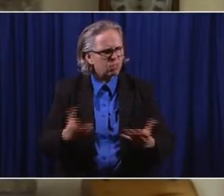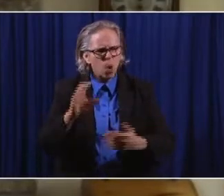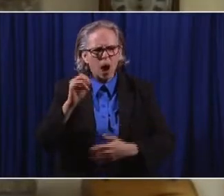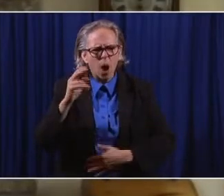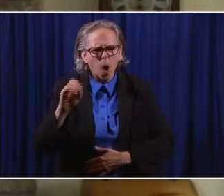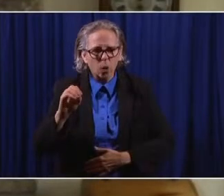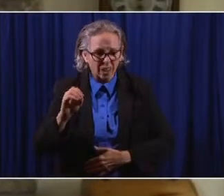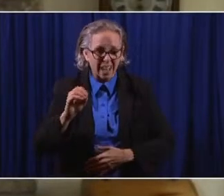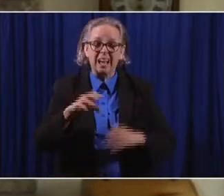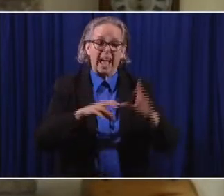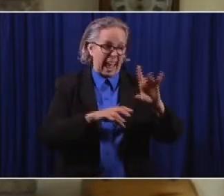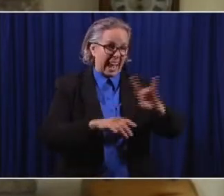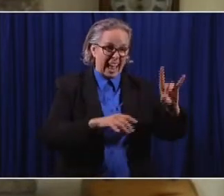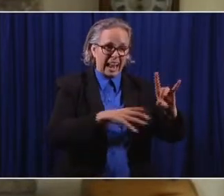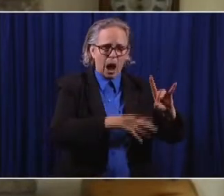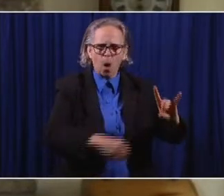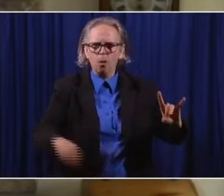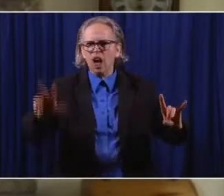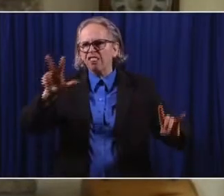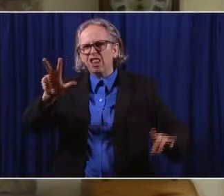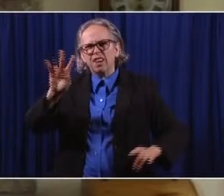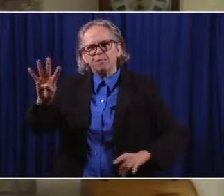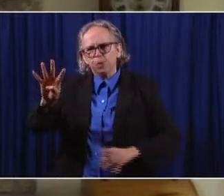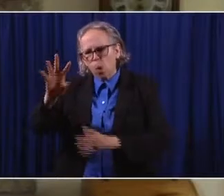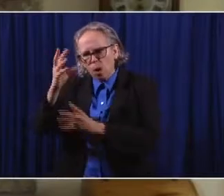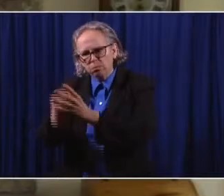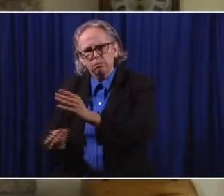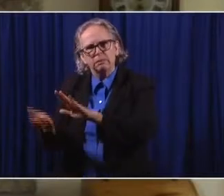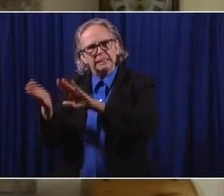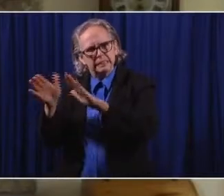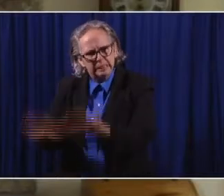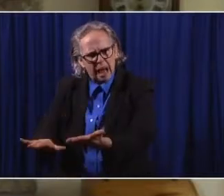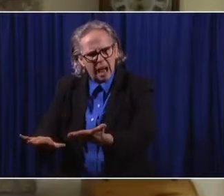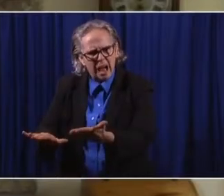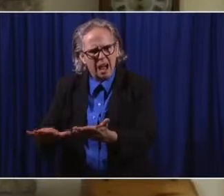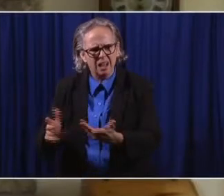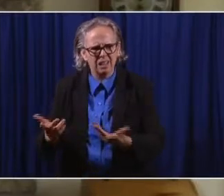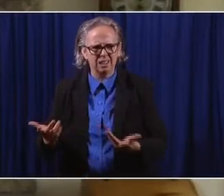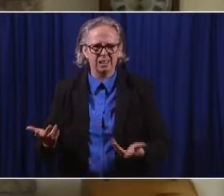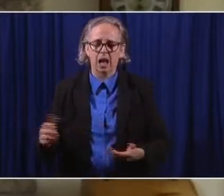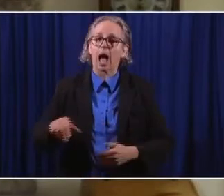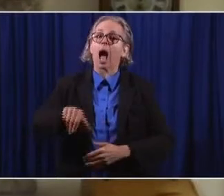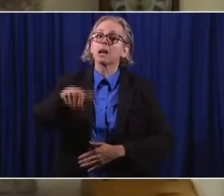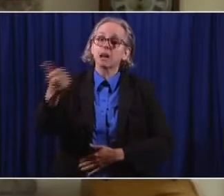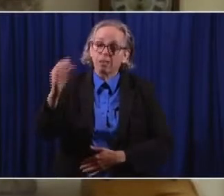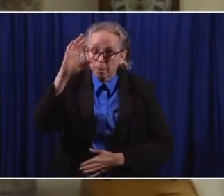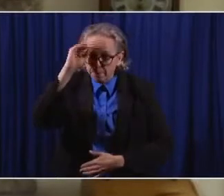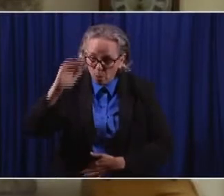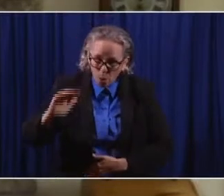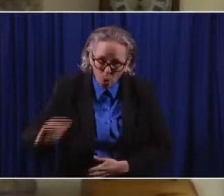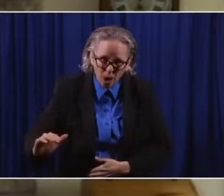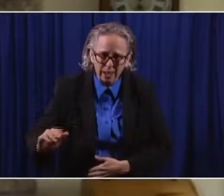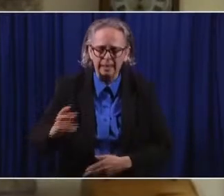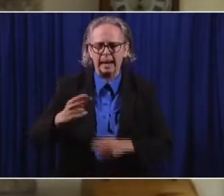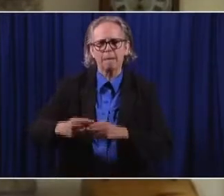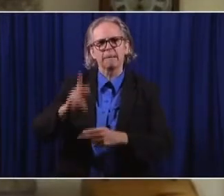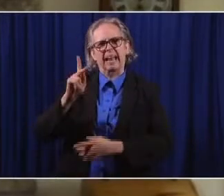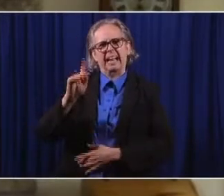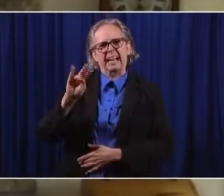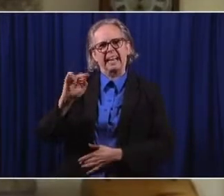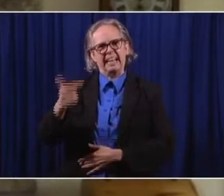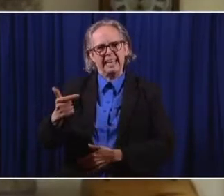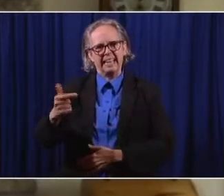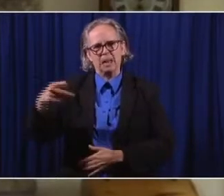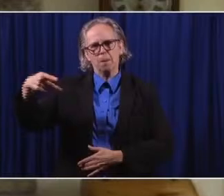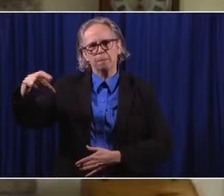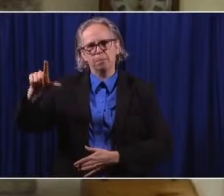34 were killed, including another young boy named King Pleasant. Picture of King right